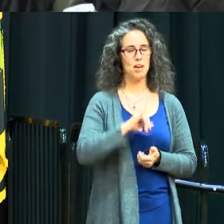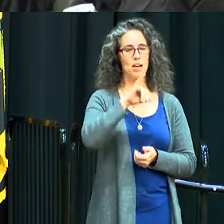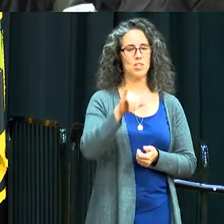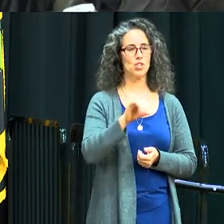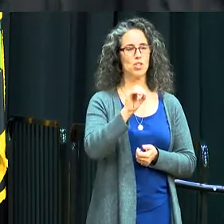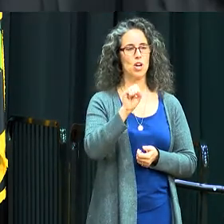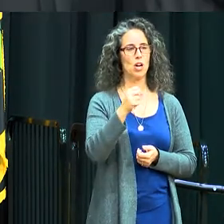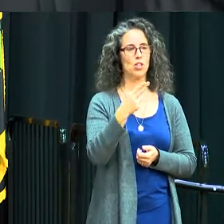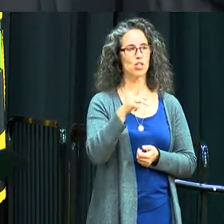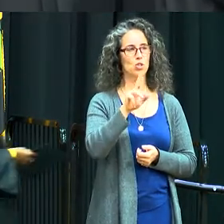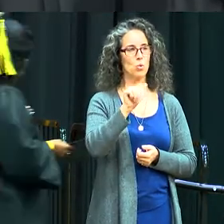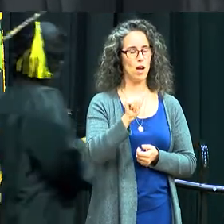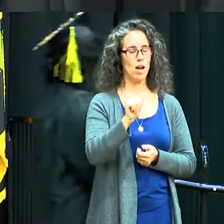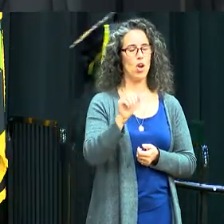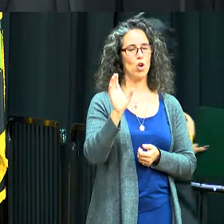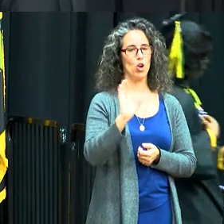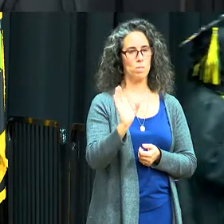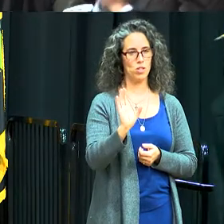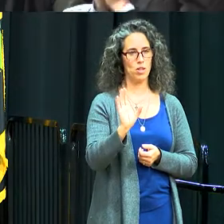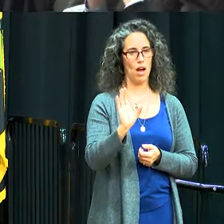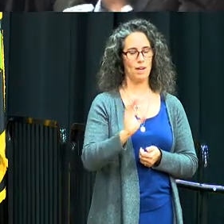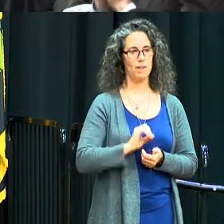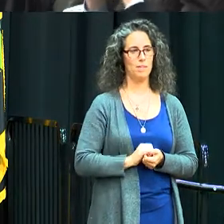Joshua Ryan Cooperstock.